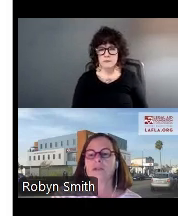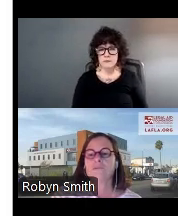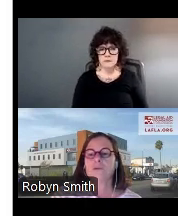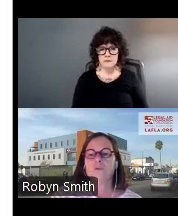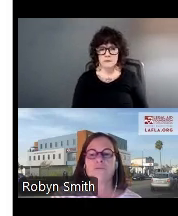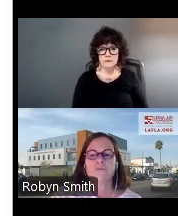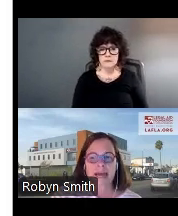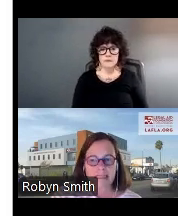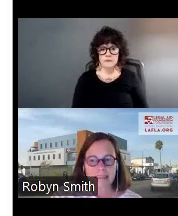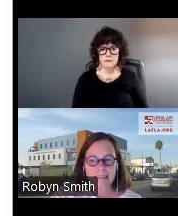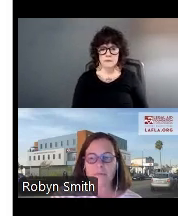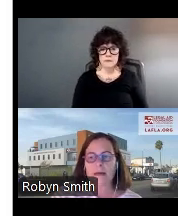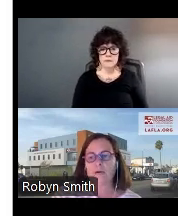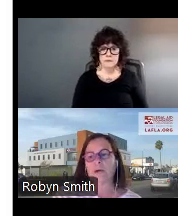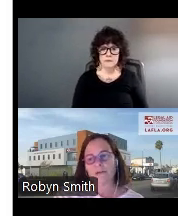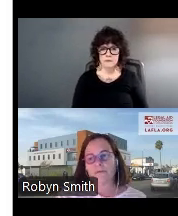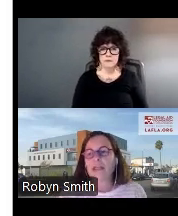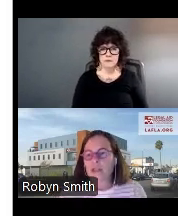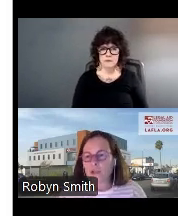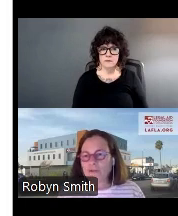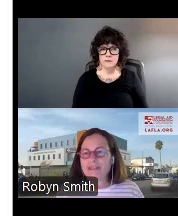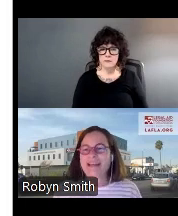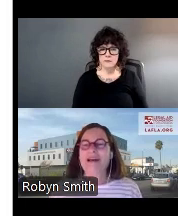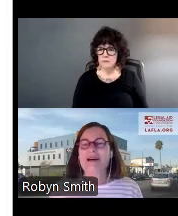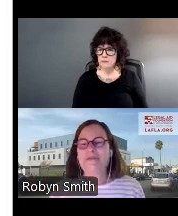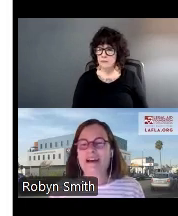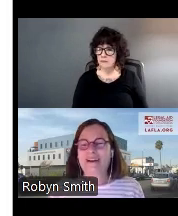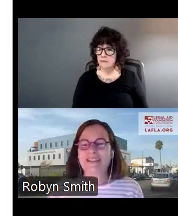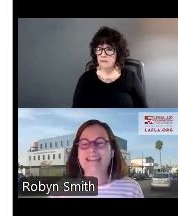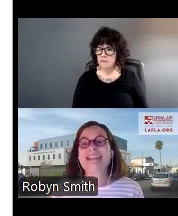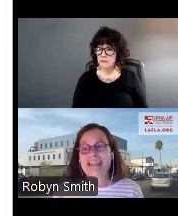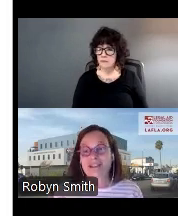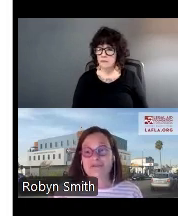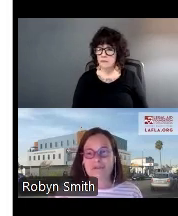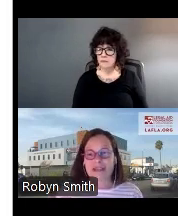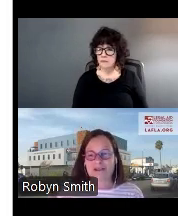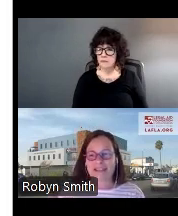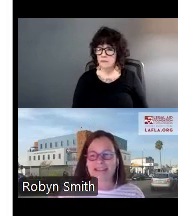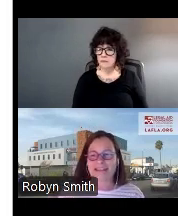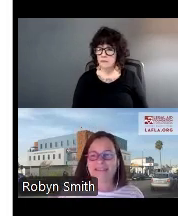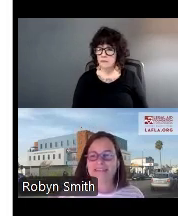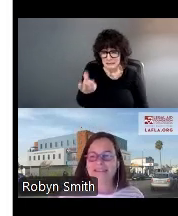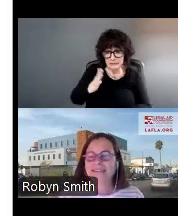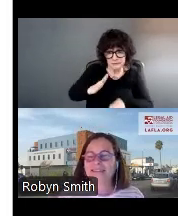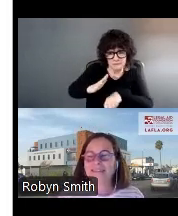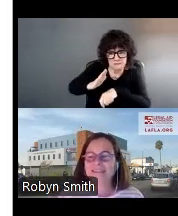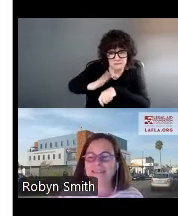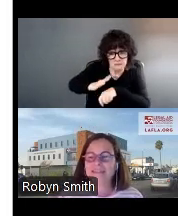So here's a few facts about, or FAQs about disaster forbearance.